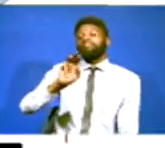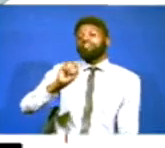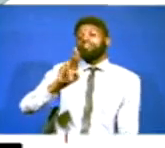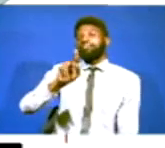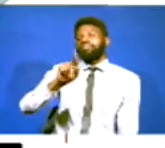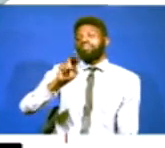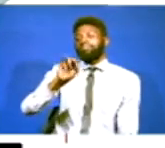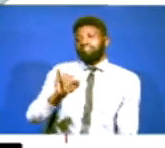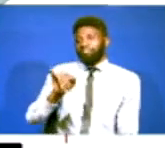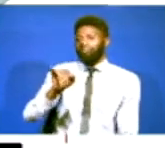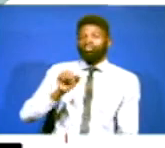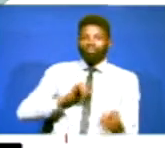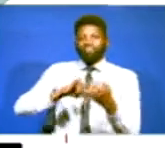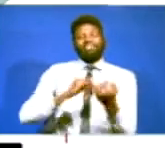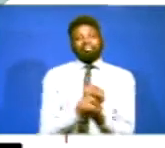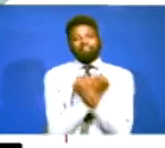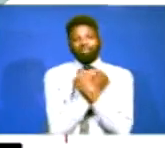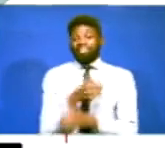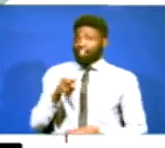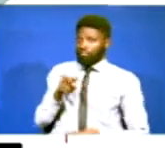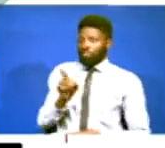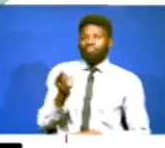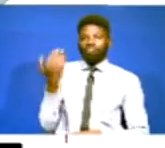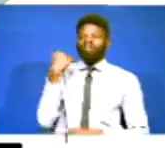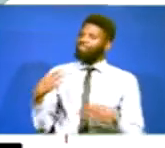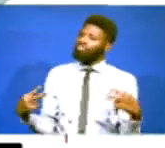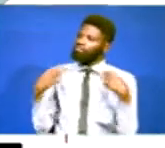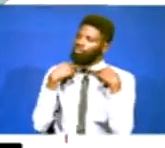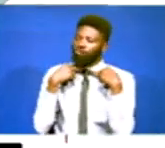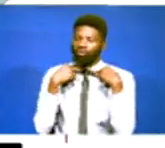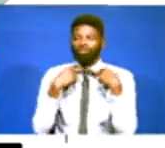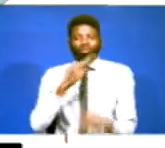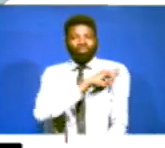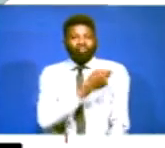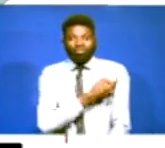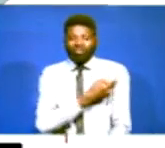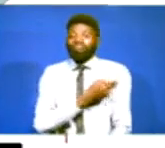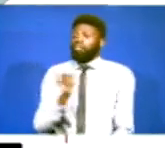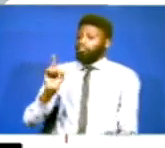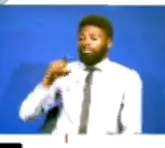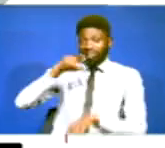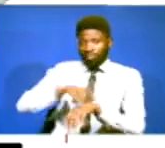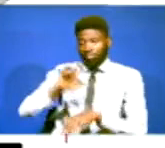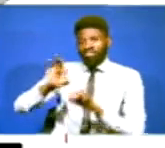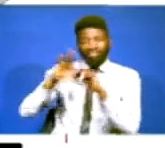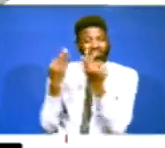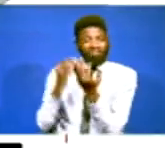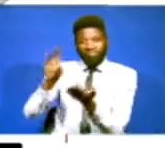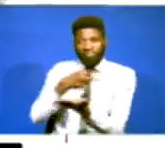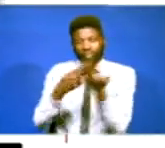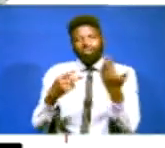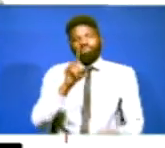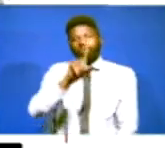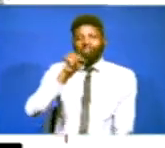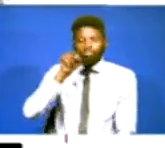Kimathi. Mukami had been detained at a hospital in Nairobi after her family failed to raise over 1.3 million shillings in hospital bills.